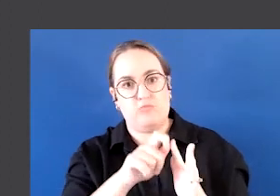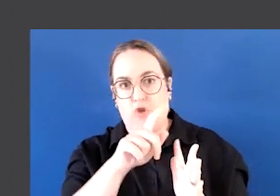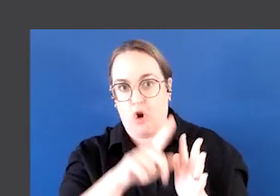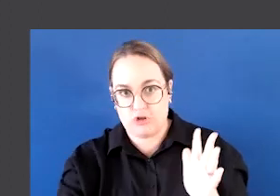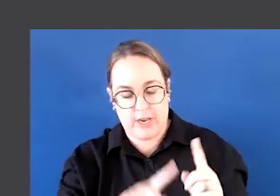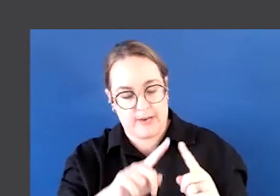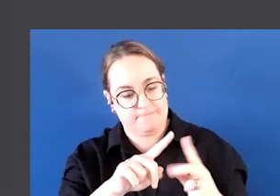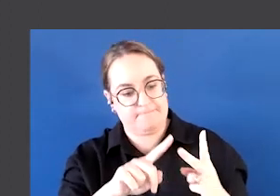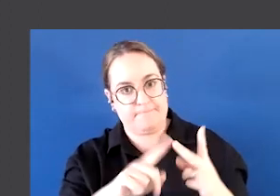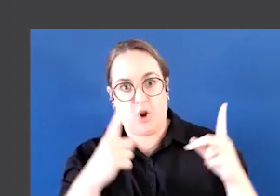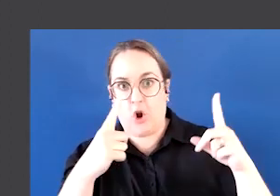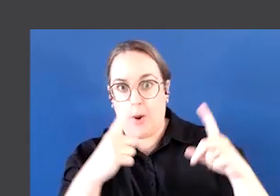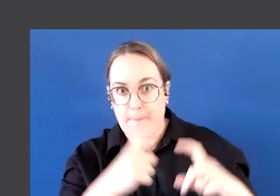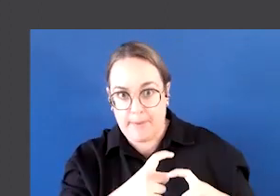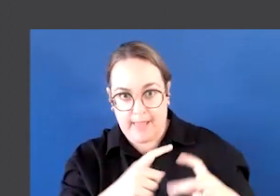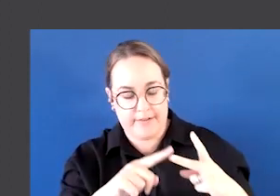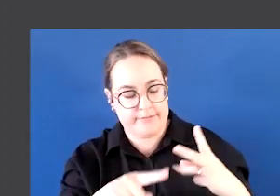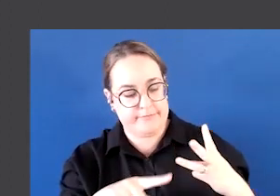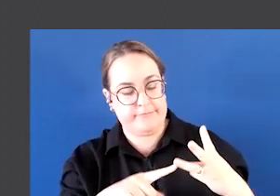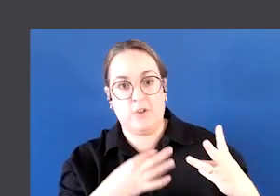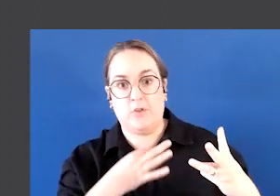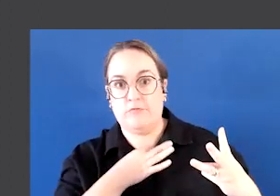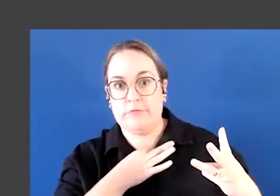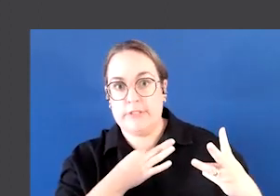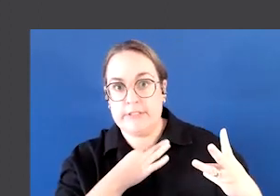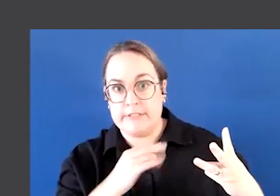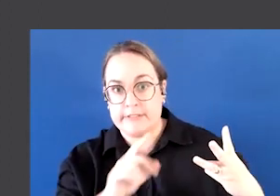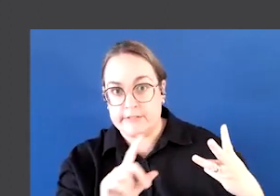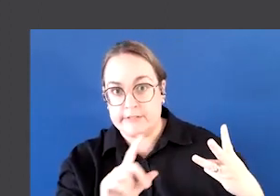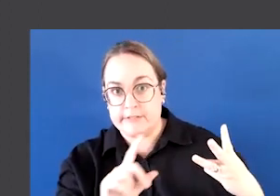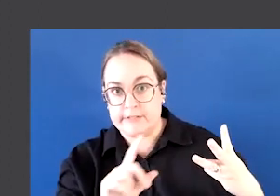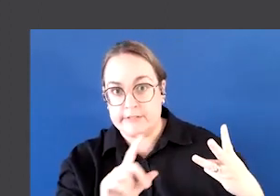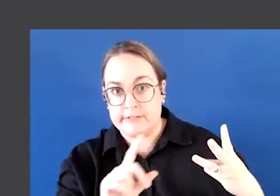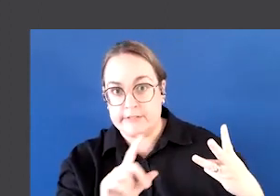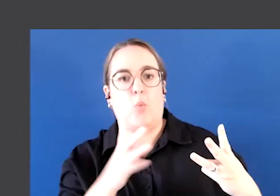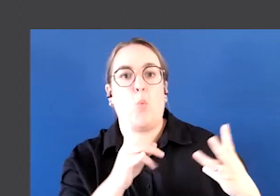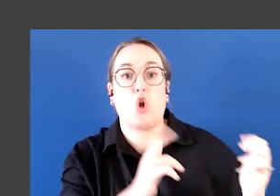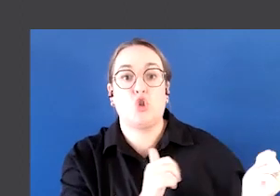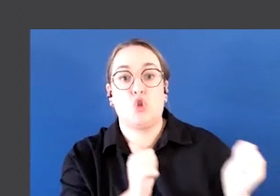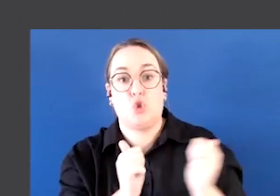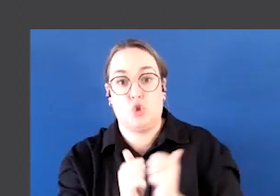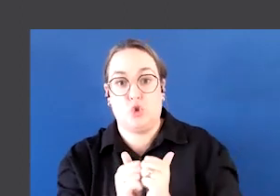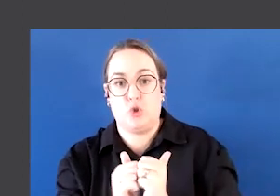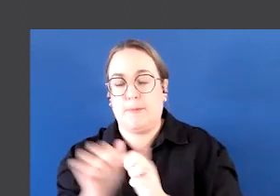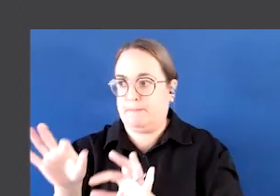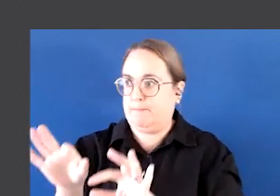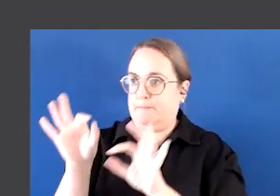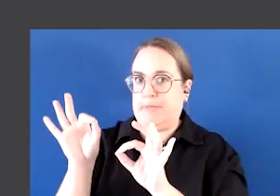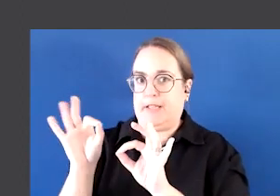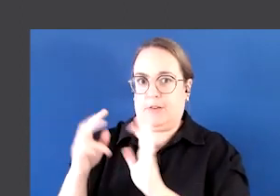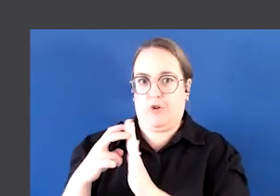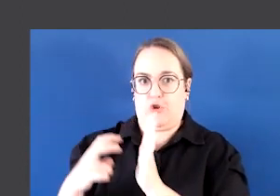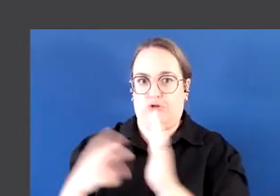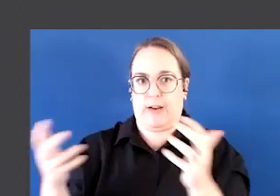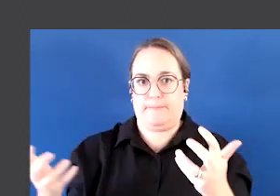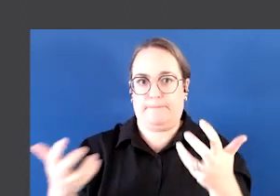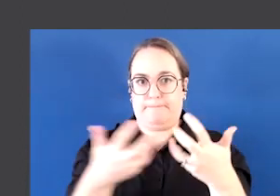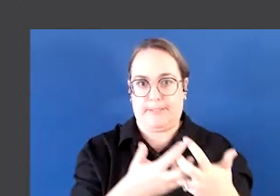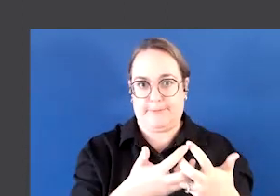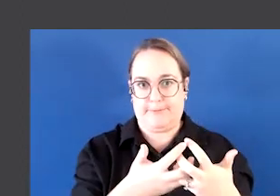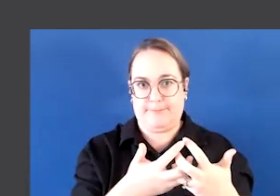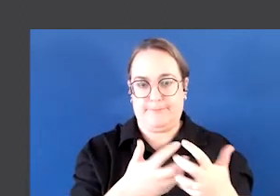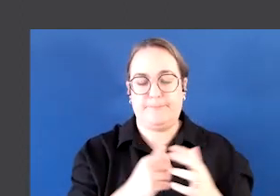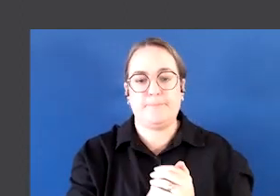selected based on the nature of the project and the complexities and the risk profile that are that best suit the project to be